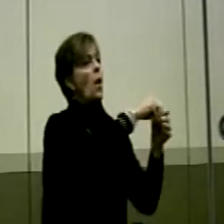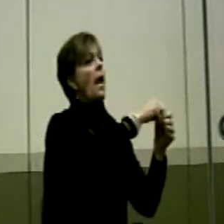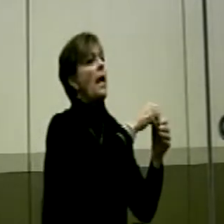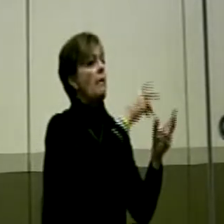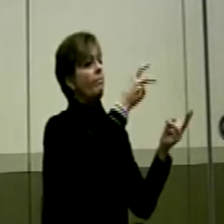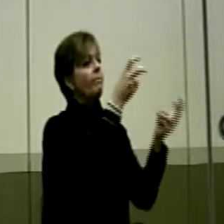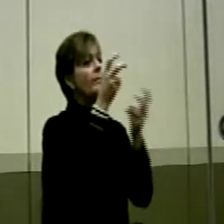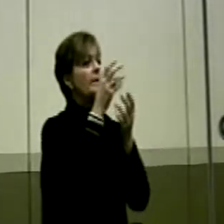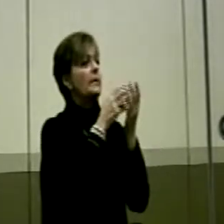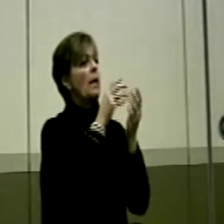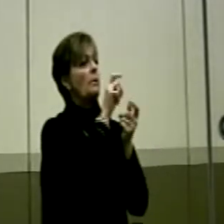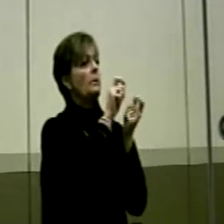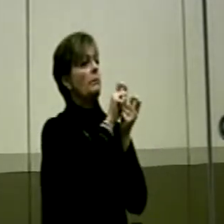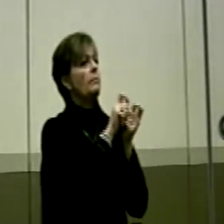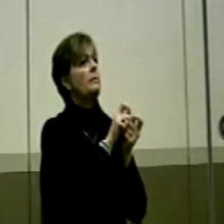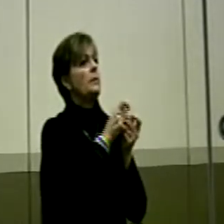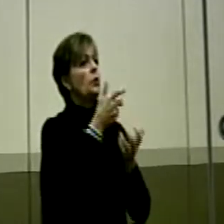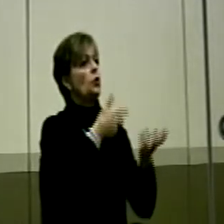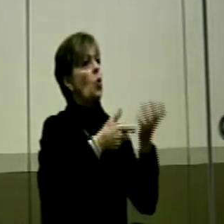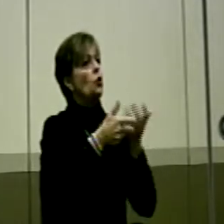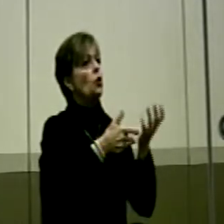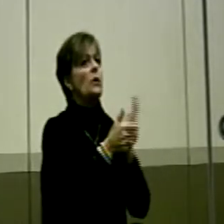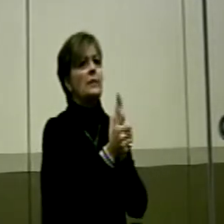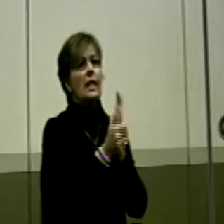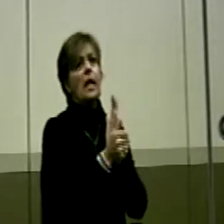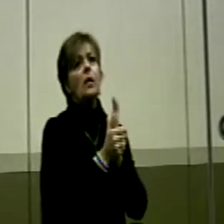hands over here, I think.